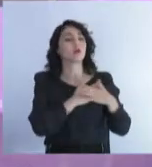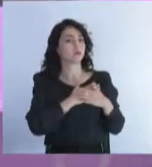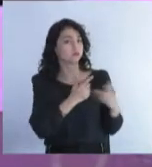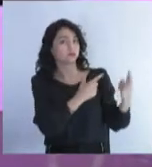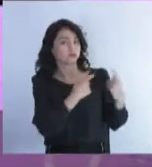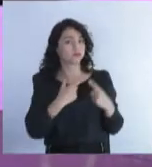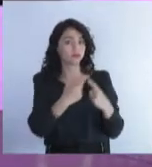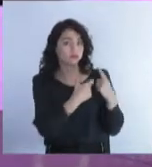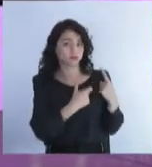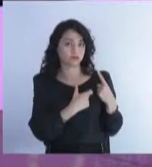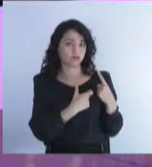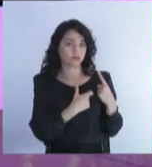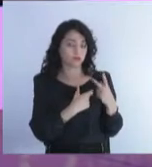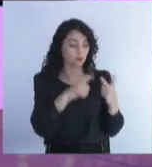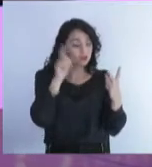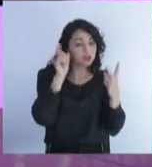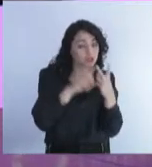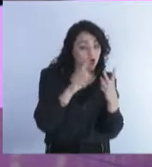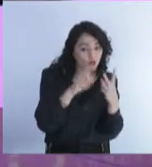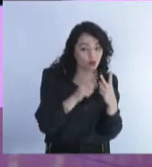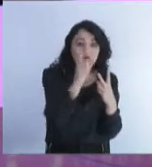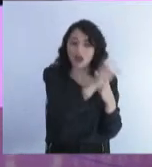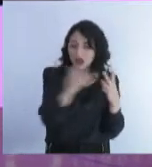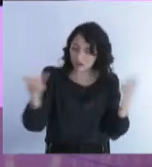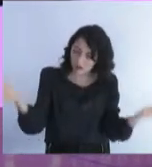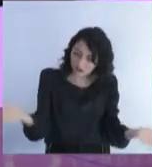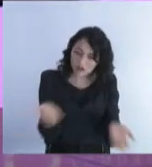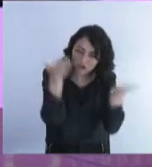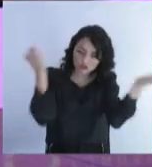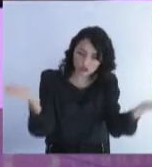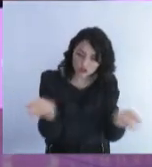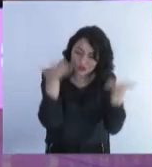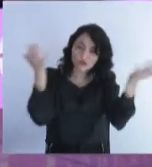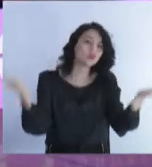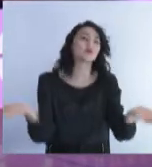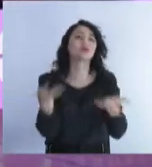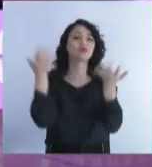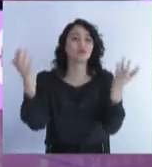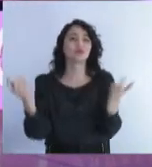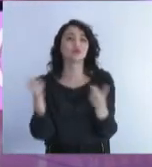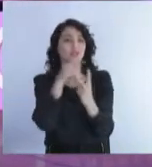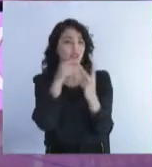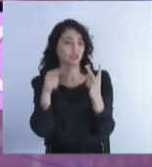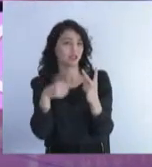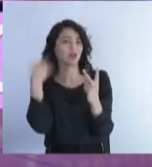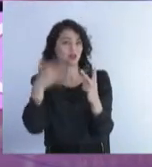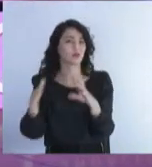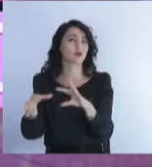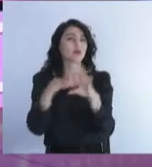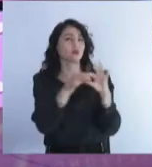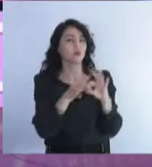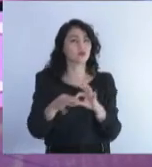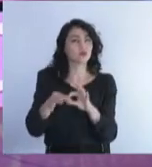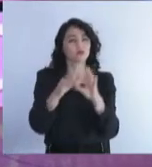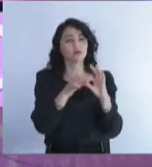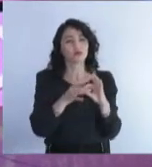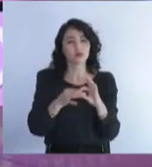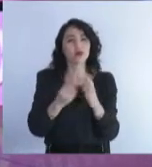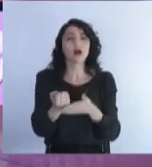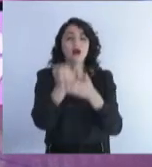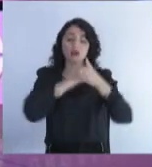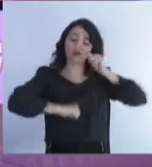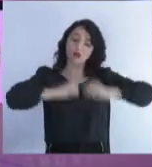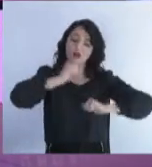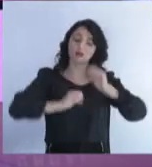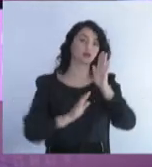yourself. The second is inspire your people. And those two things together will keep your company